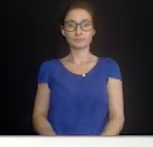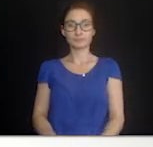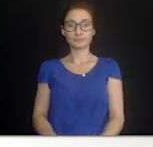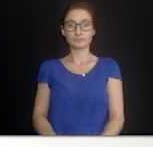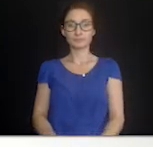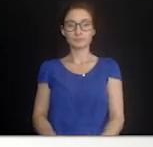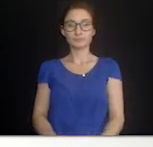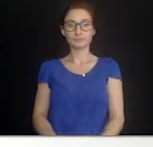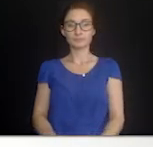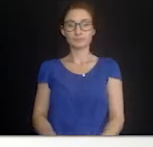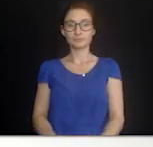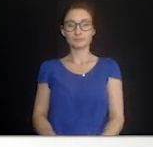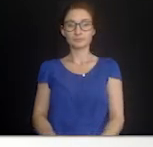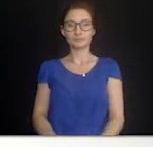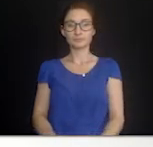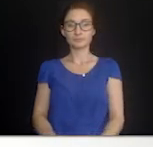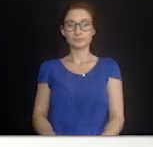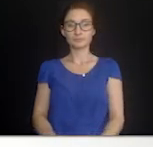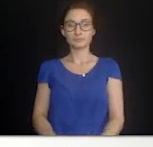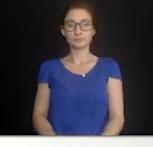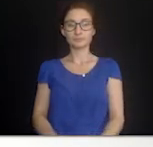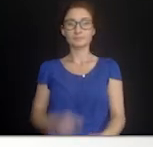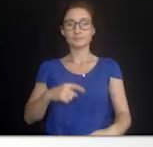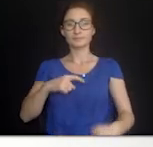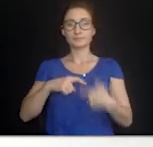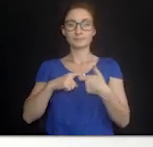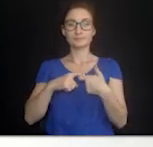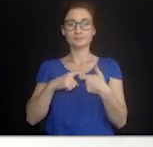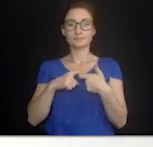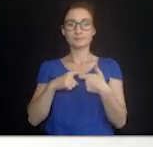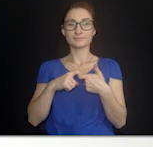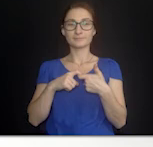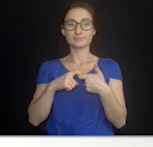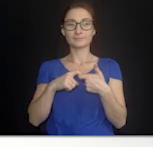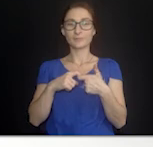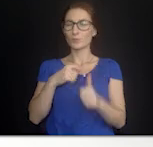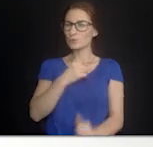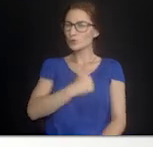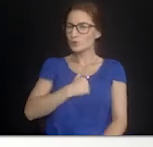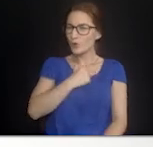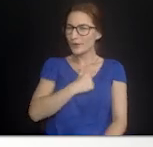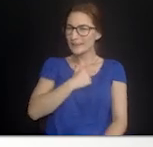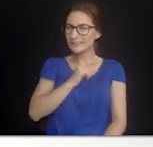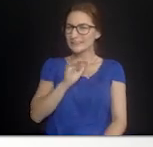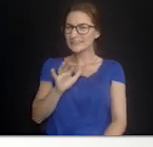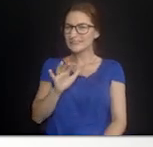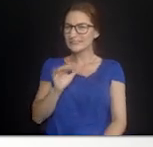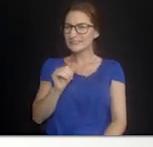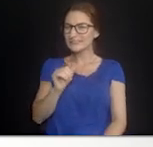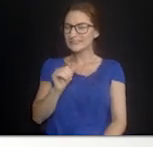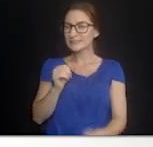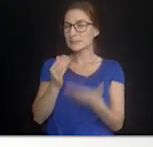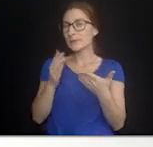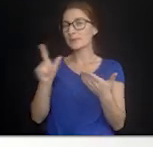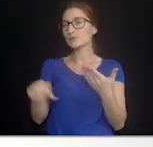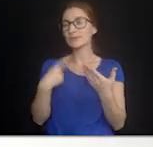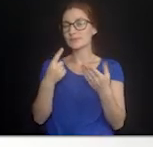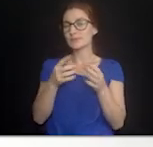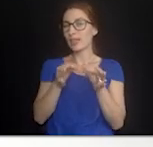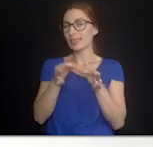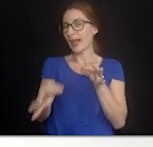What? Oop. Sorry about that. Might just be a lag issue here. Hold